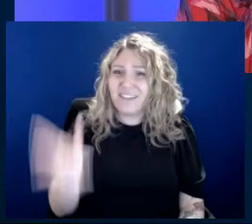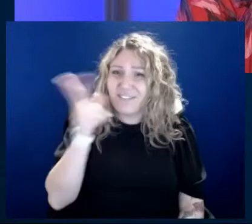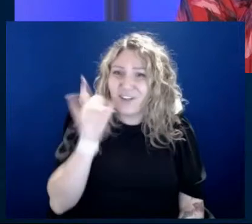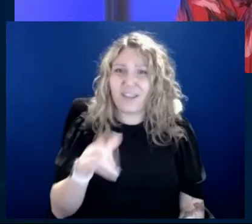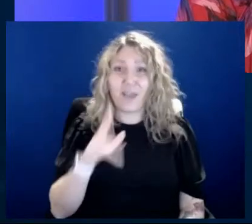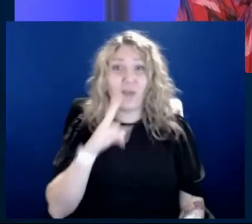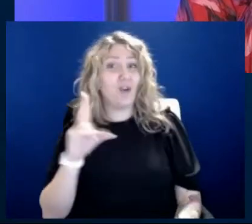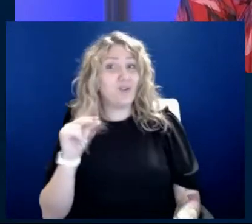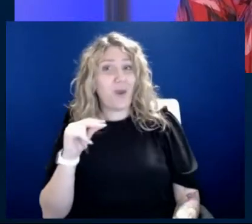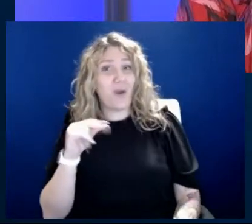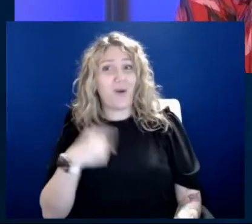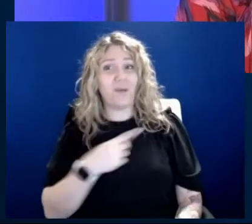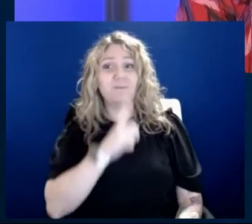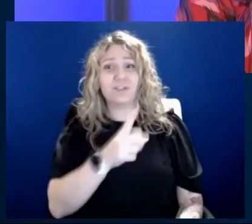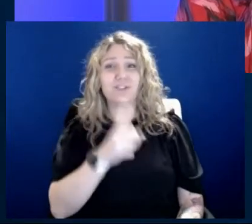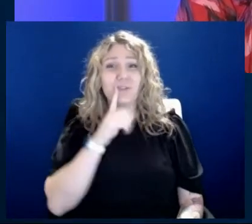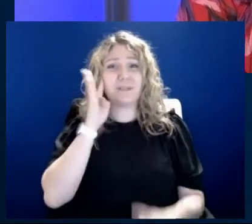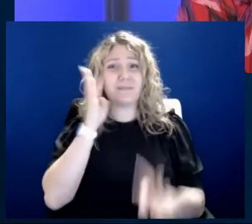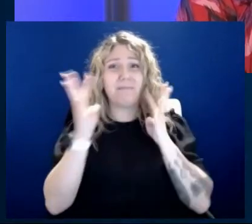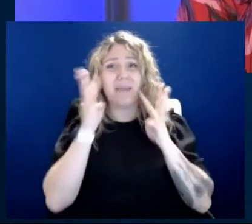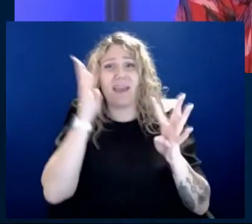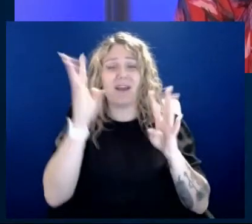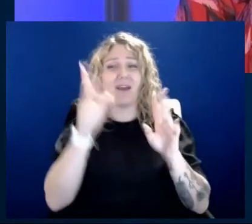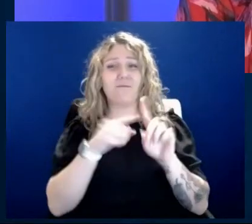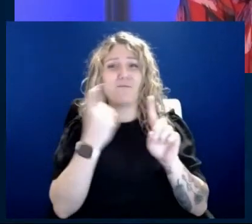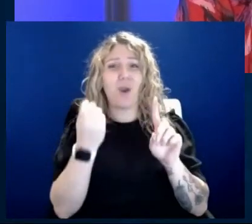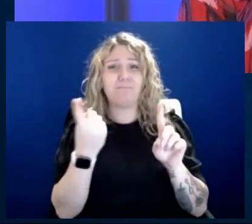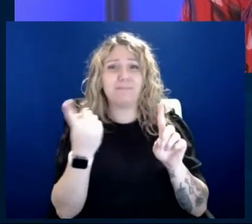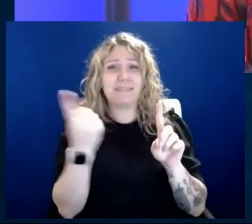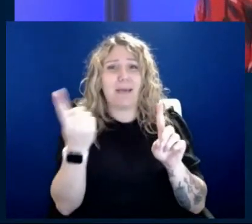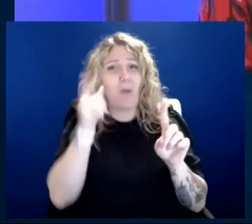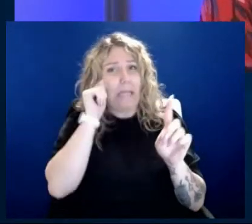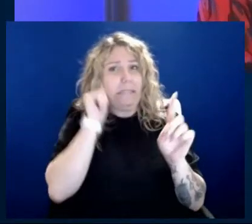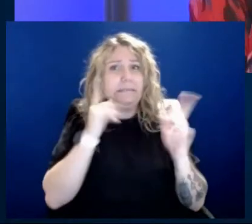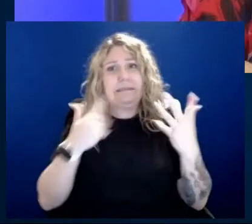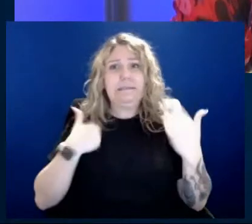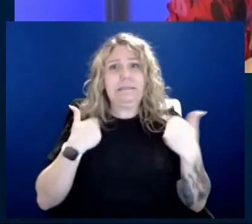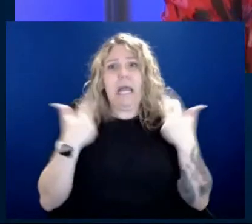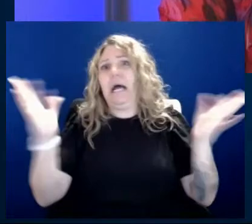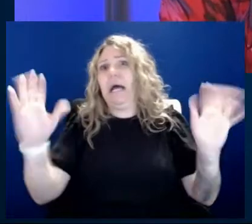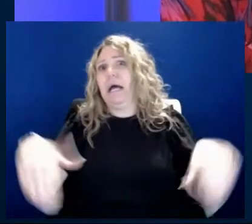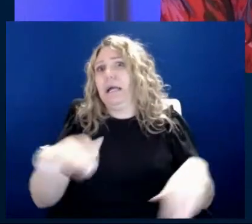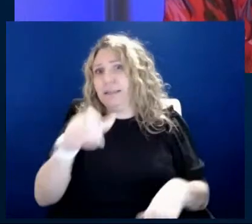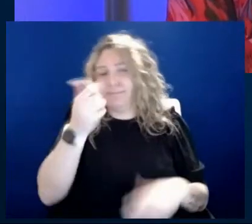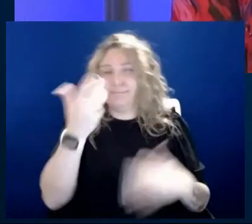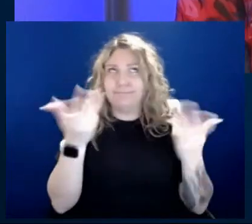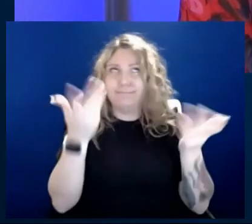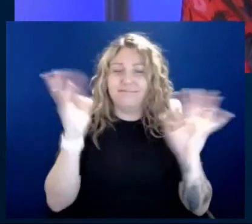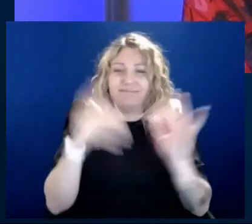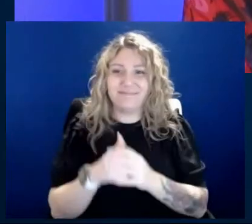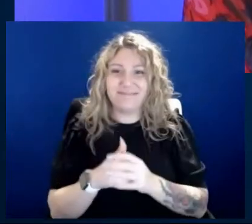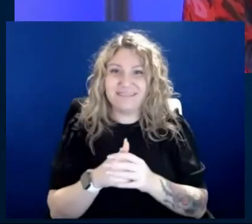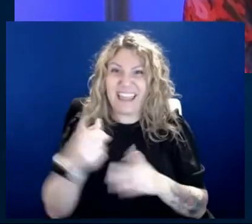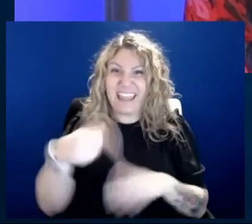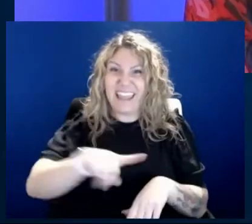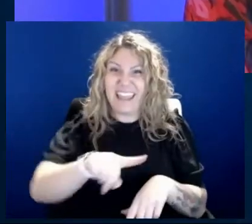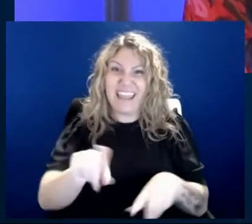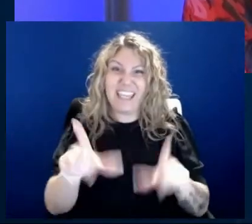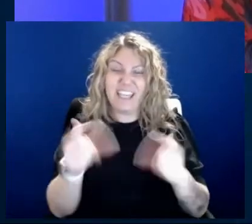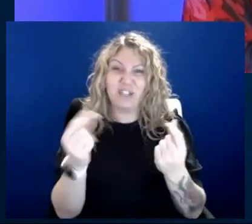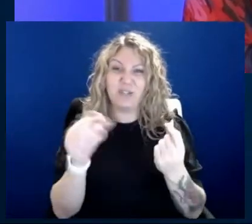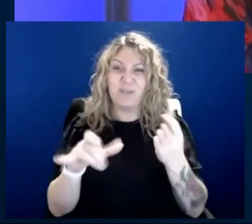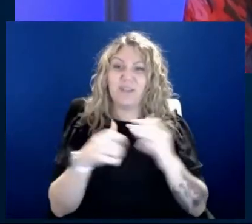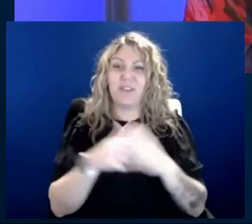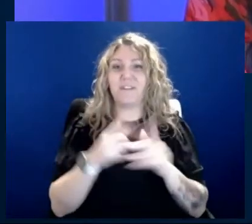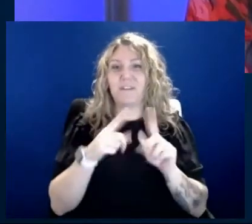it was made up by young like adolescent men someone very immature. Sounds like something you and your friends might have done. From about